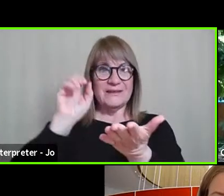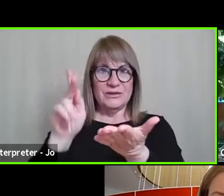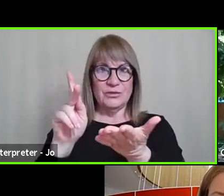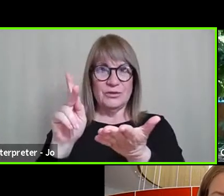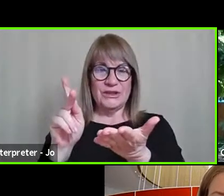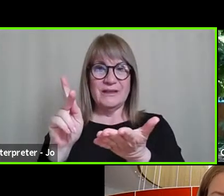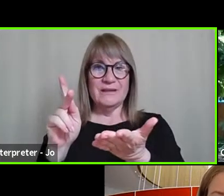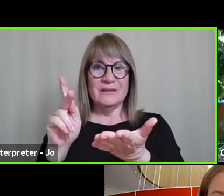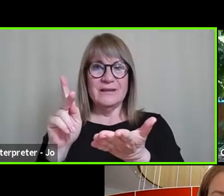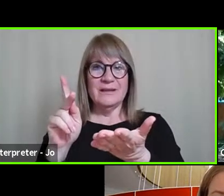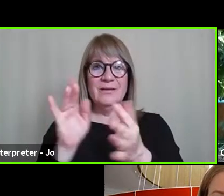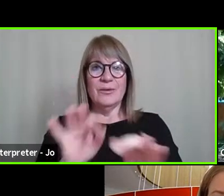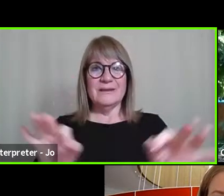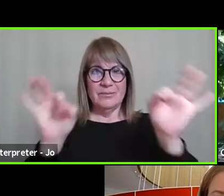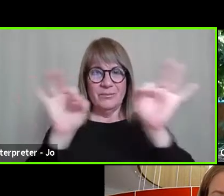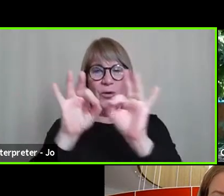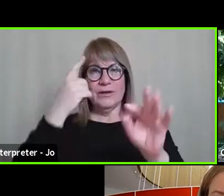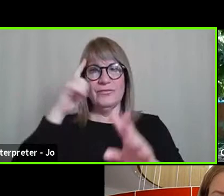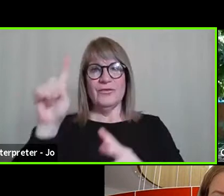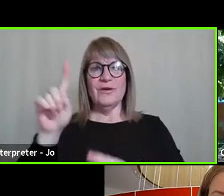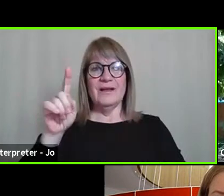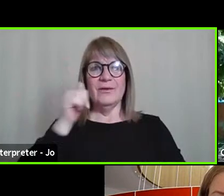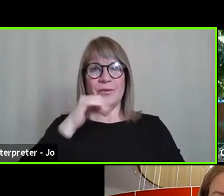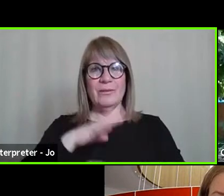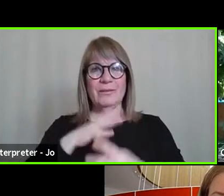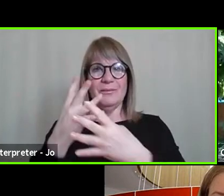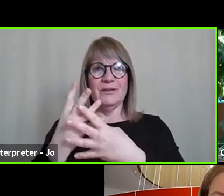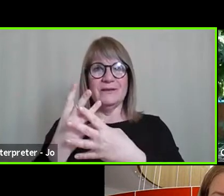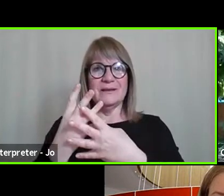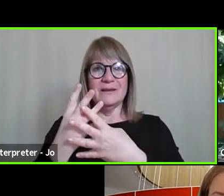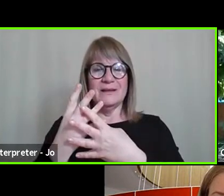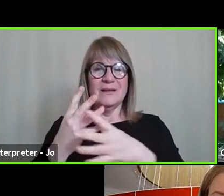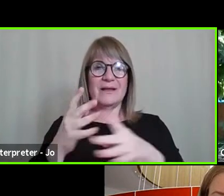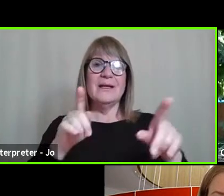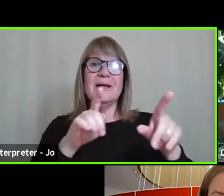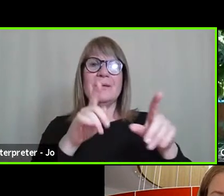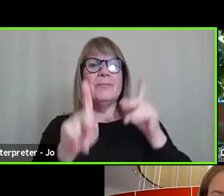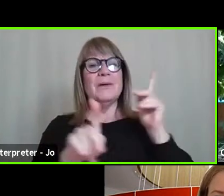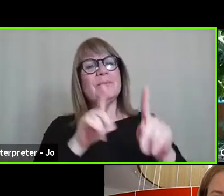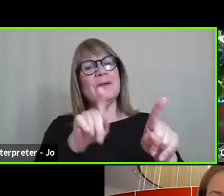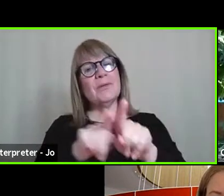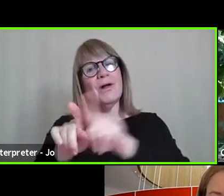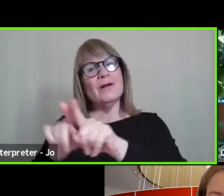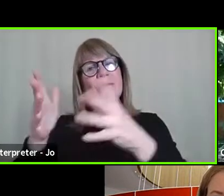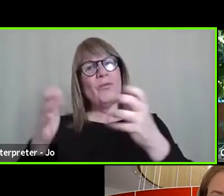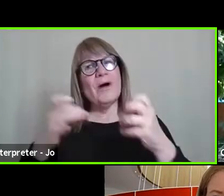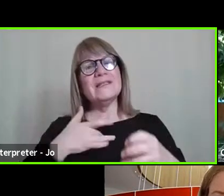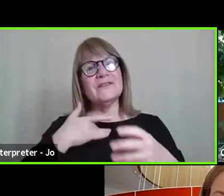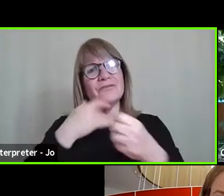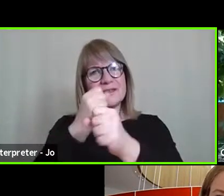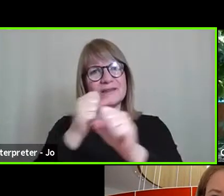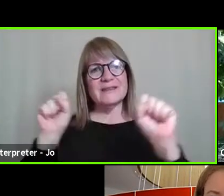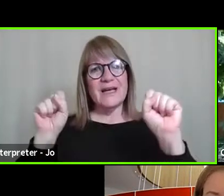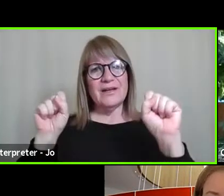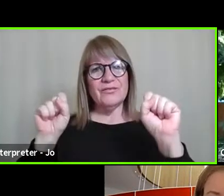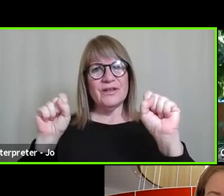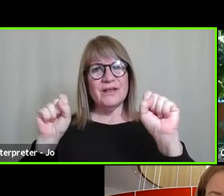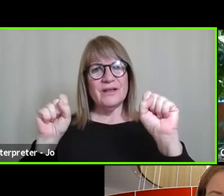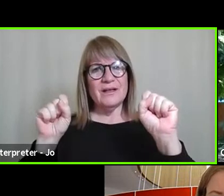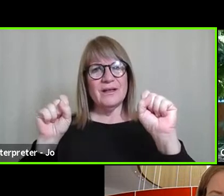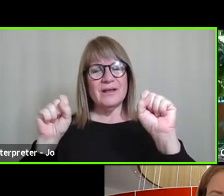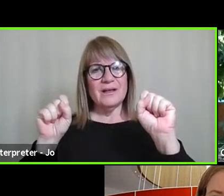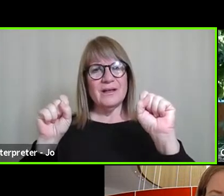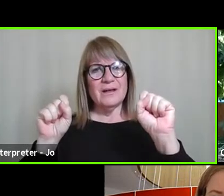reparations was important for that but folks also wanted to have a sense of real safety and what could actually really prevent